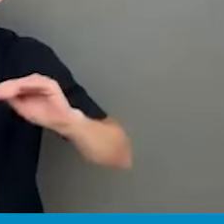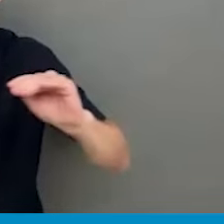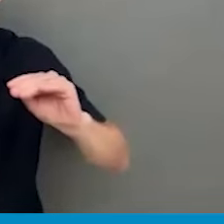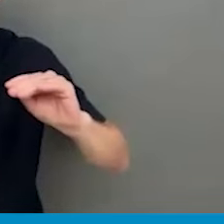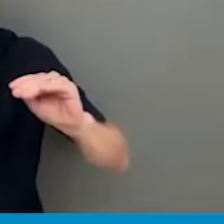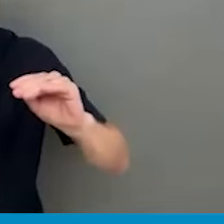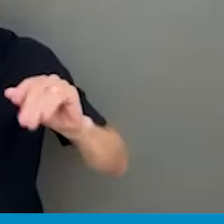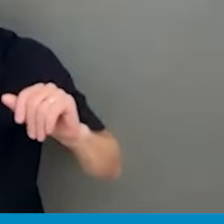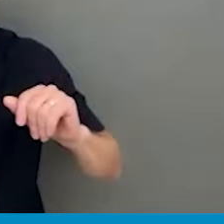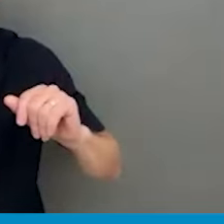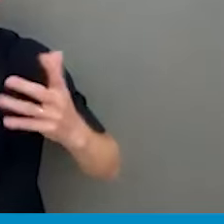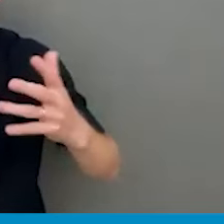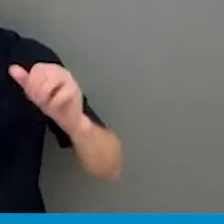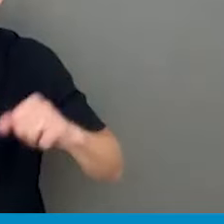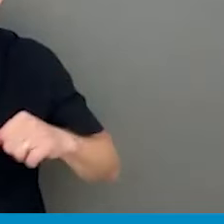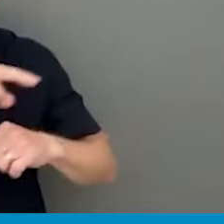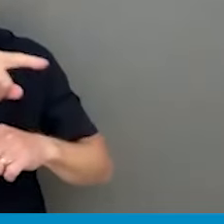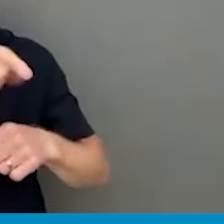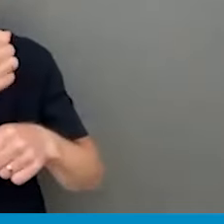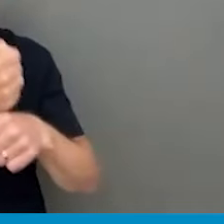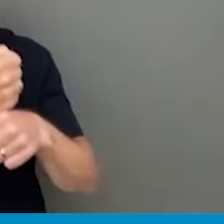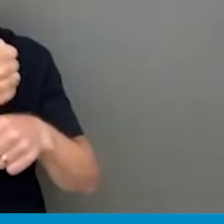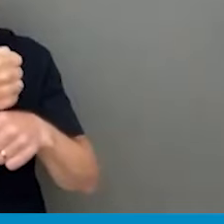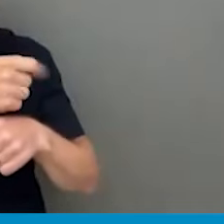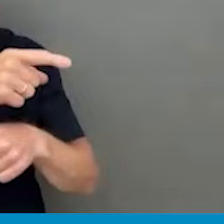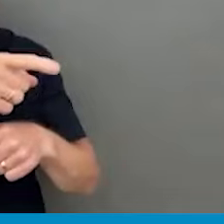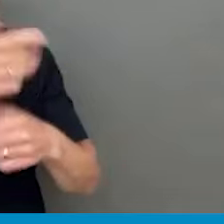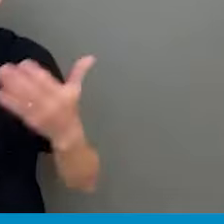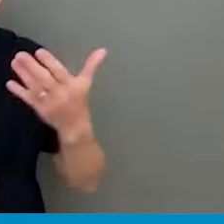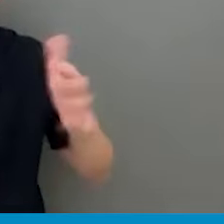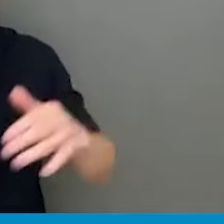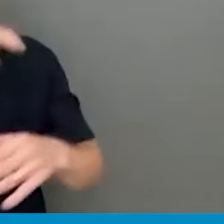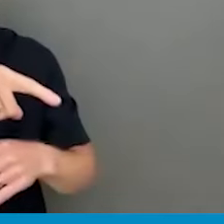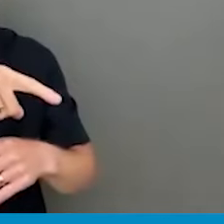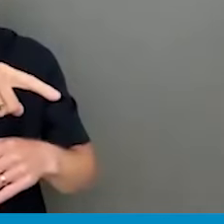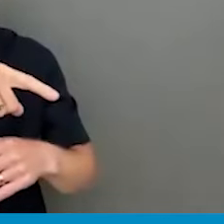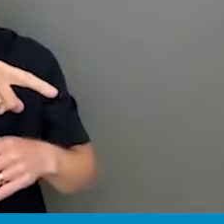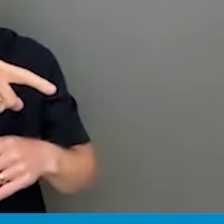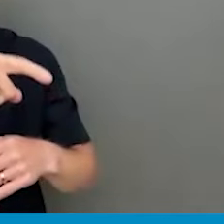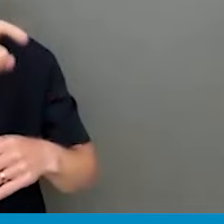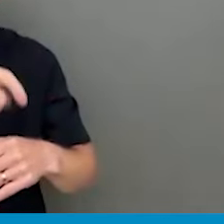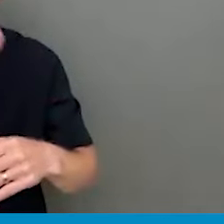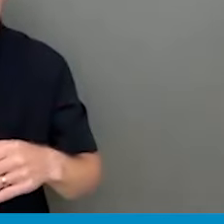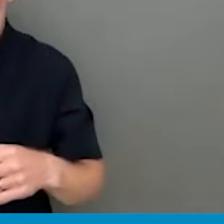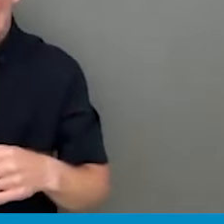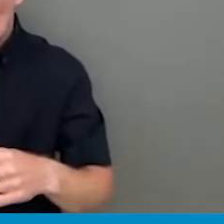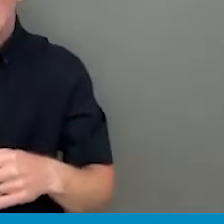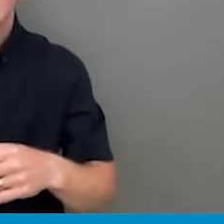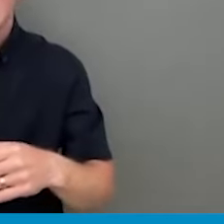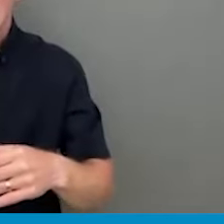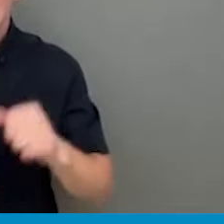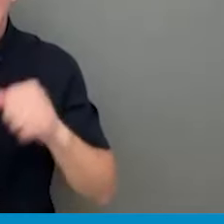able to action and spend this money in a way that is meaningful. So it's not just the